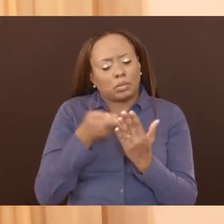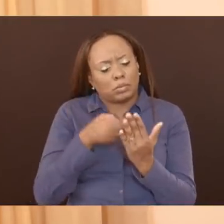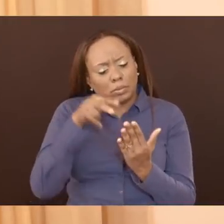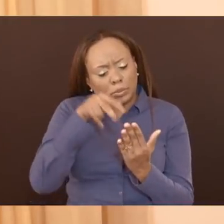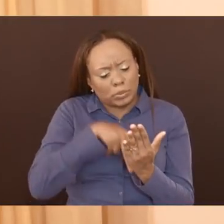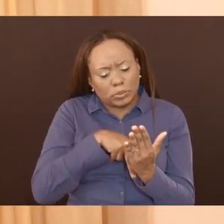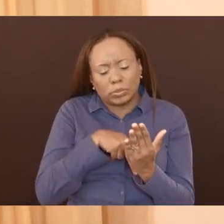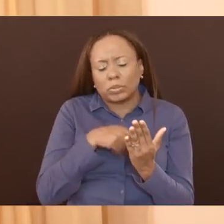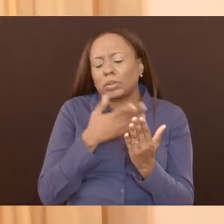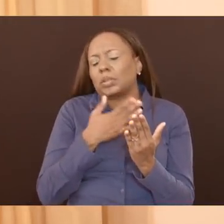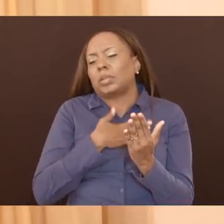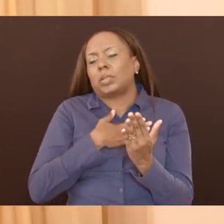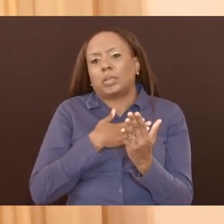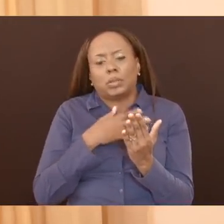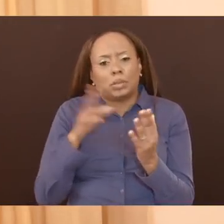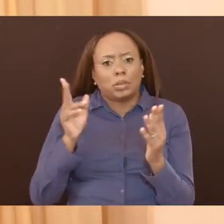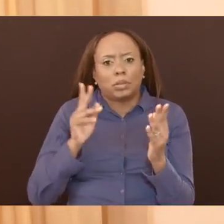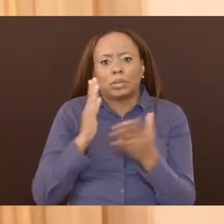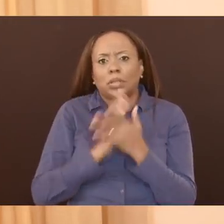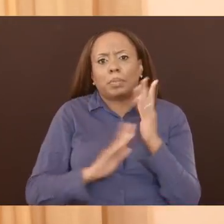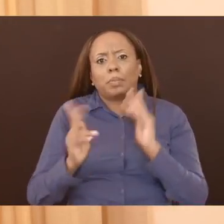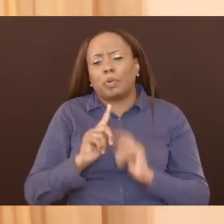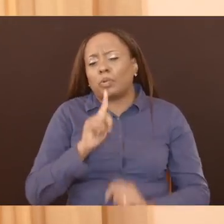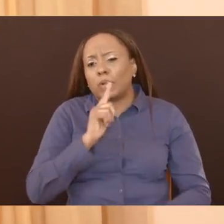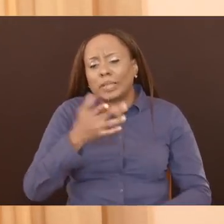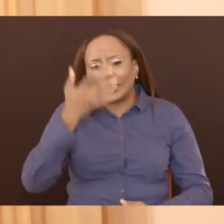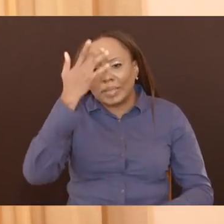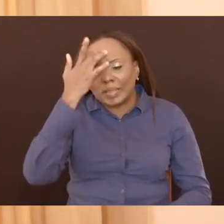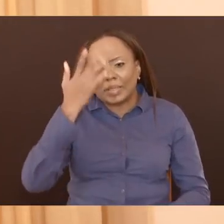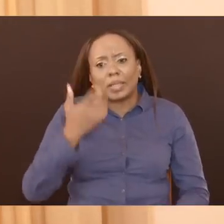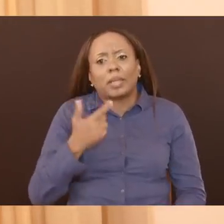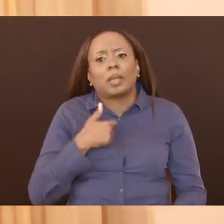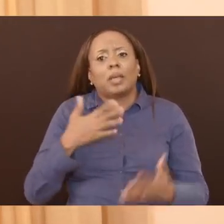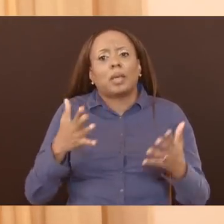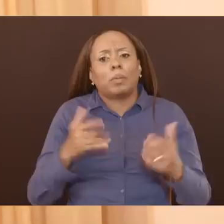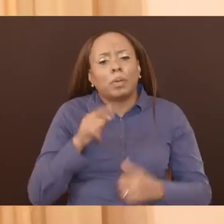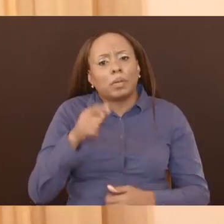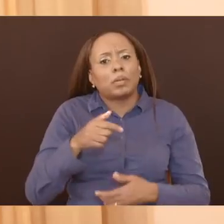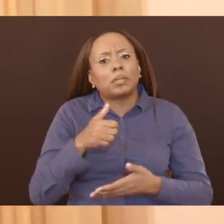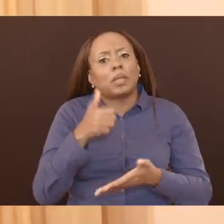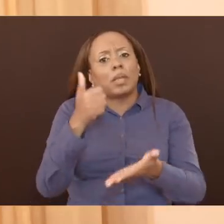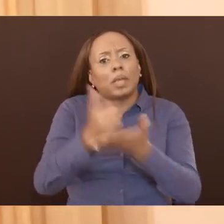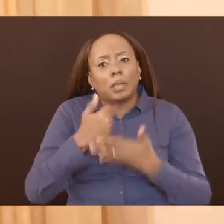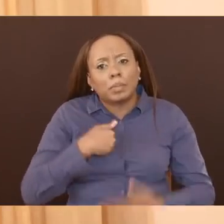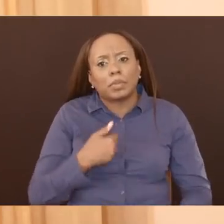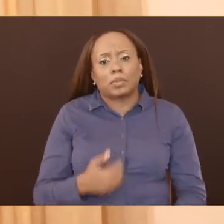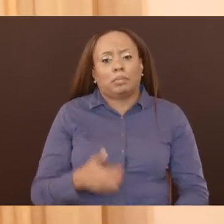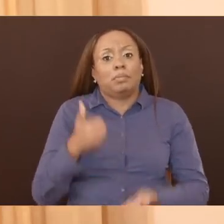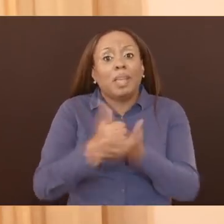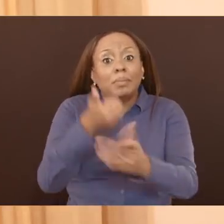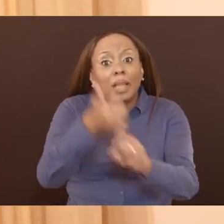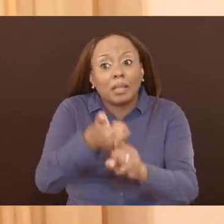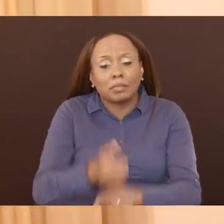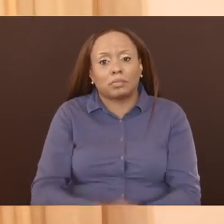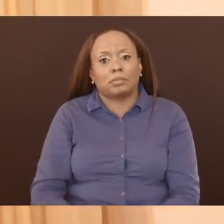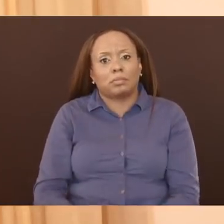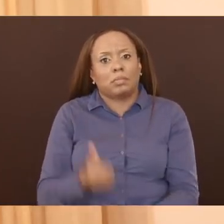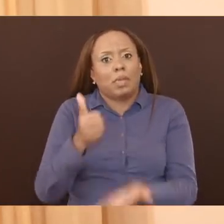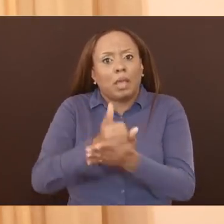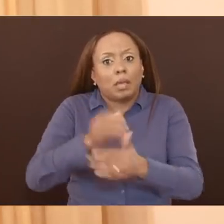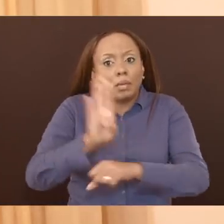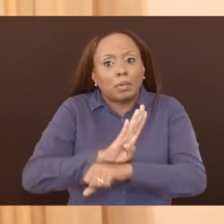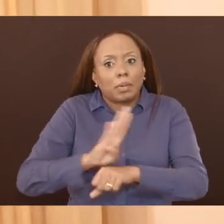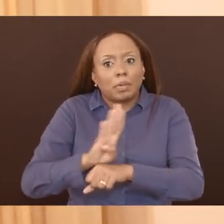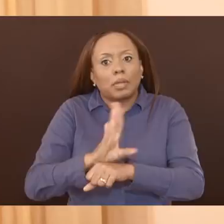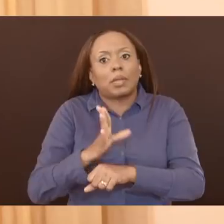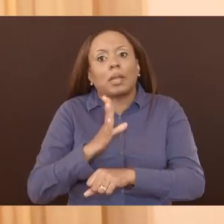to lose a person. And I am therefore asking Bajans, help me, help the government, help yourself, help Barbados, and get